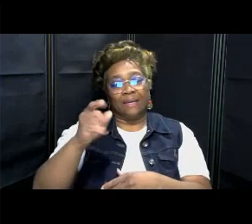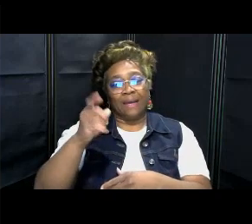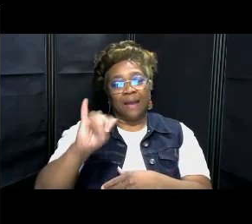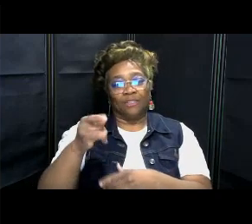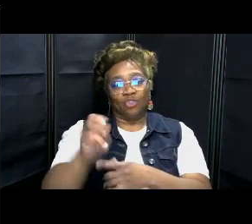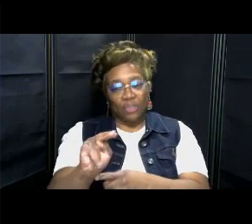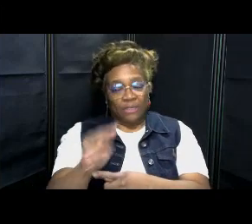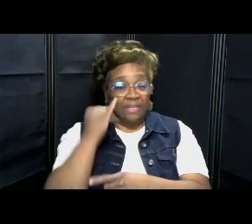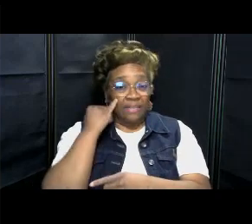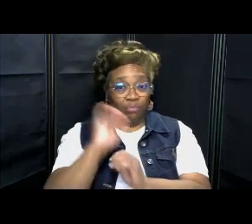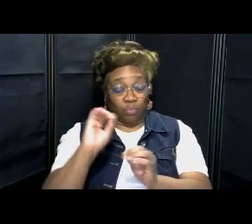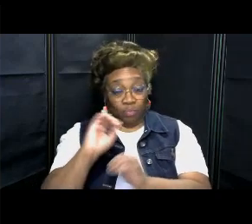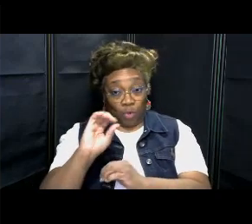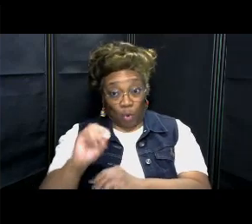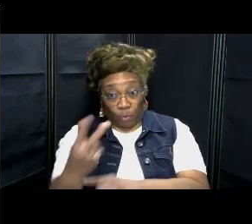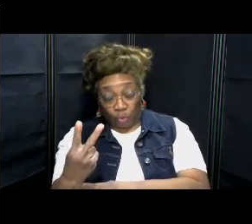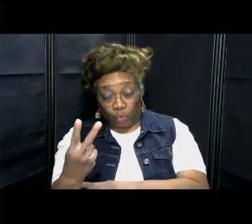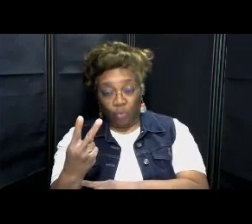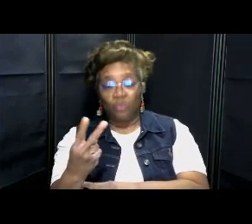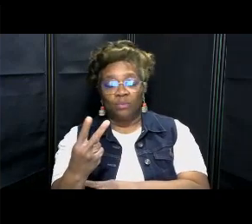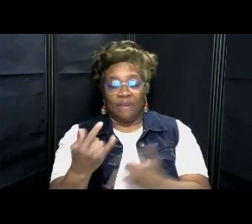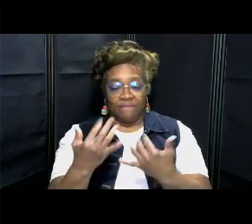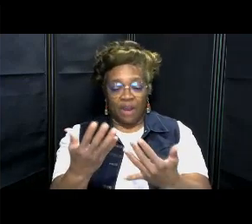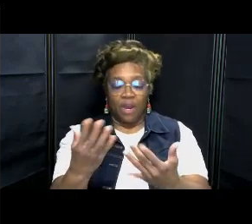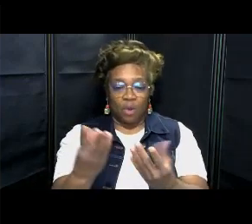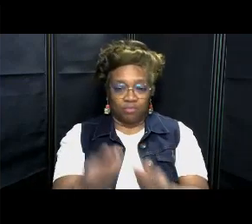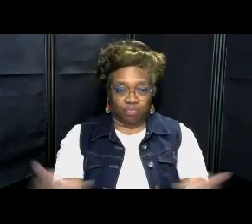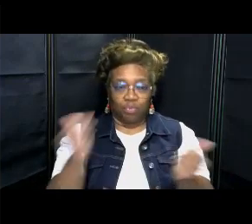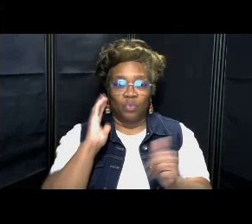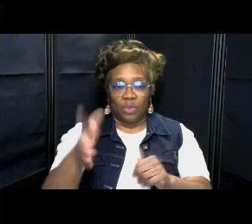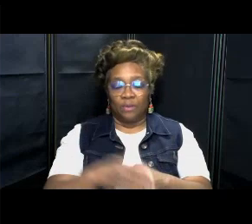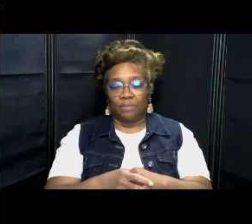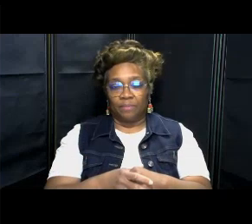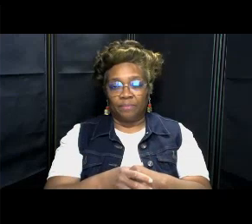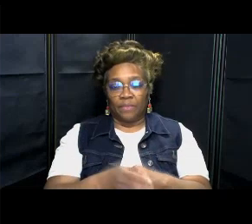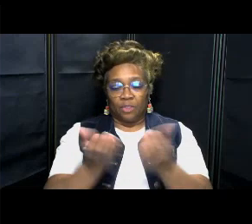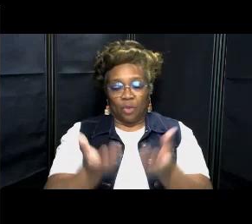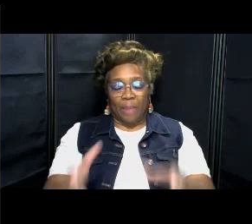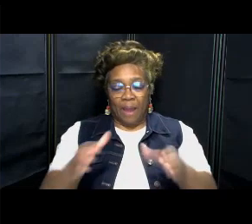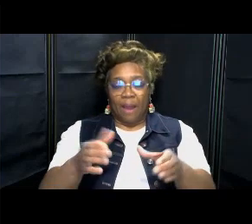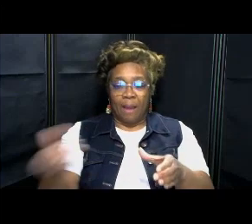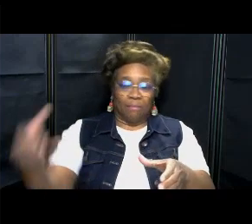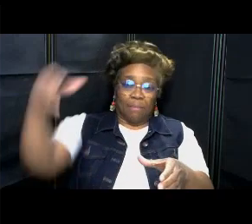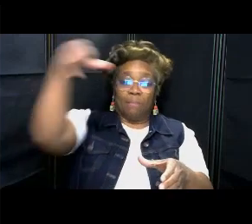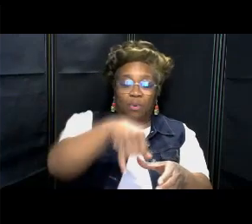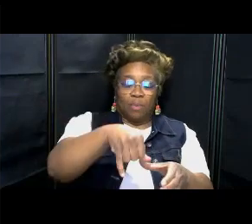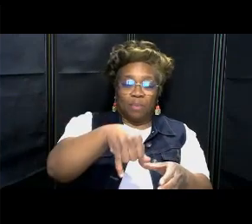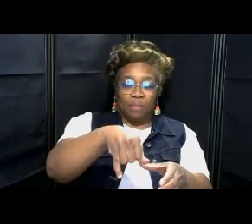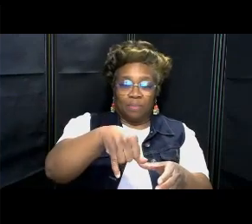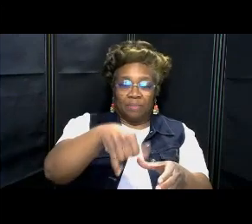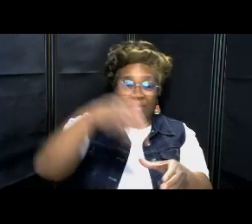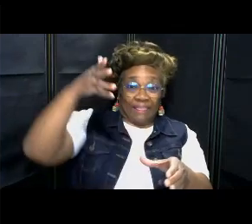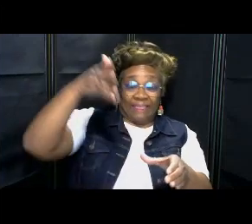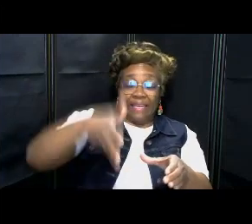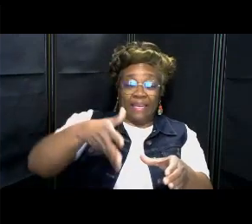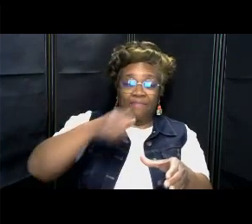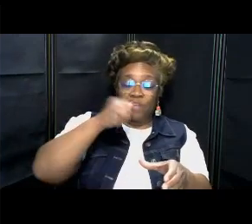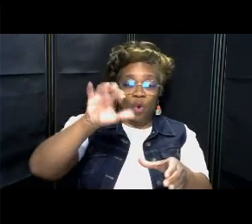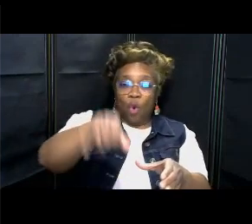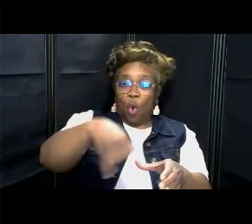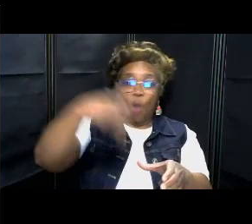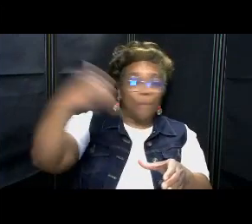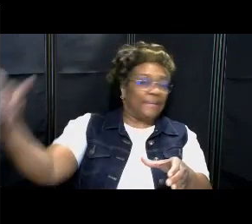out. Now, I caution you, once you have put the top on that pot, do not lift that top up because what are you introducing